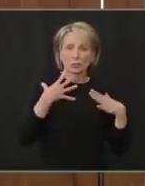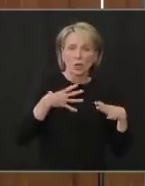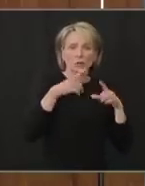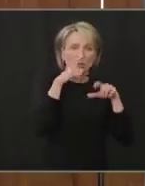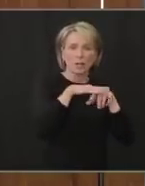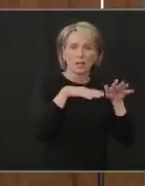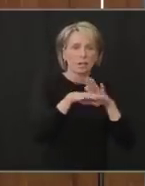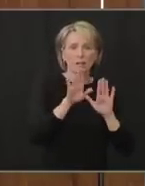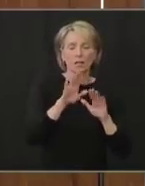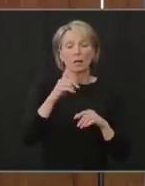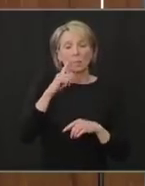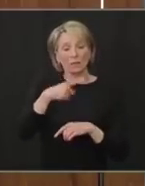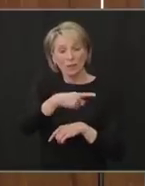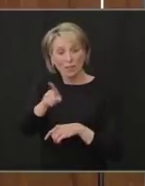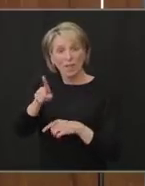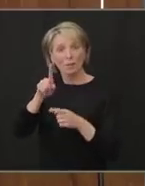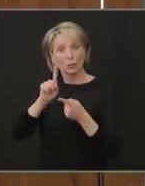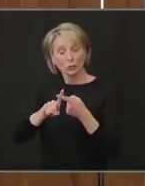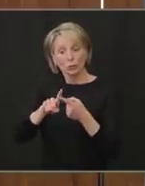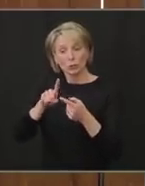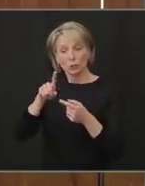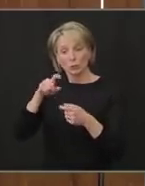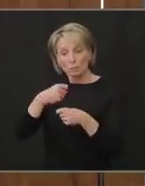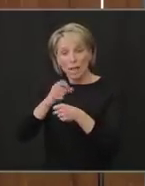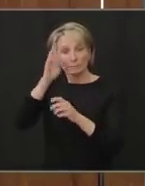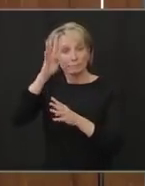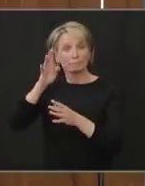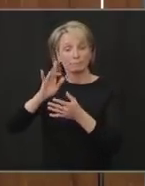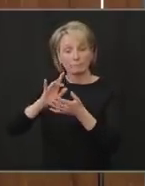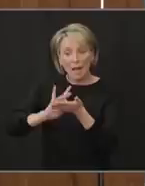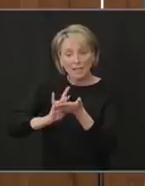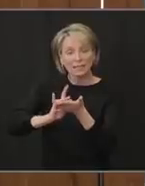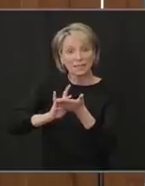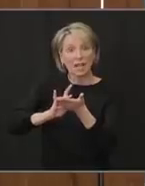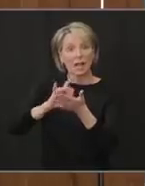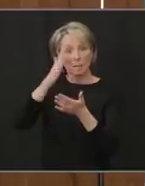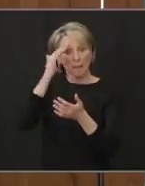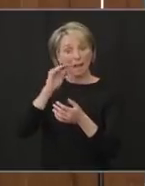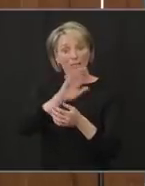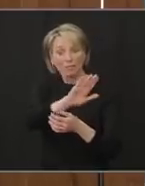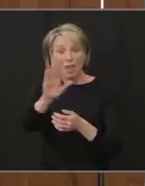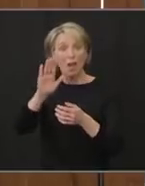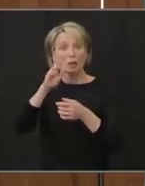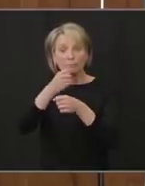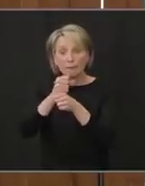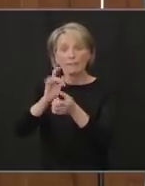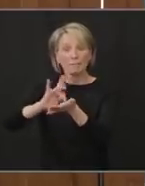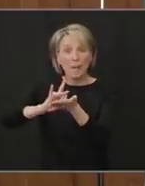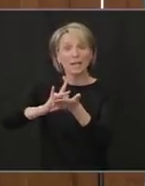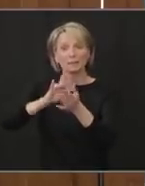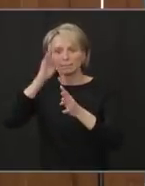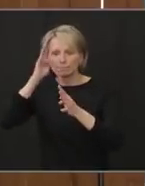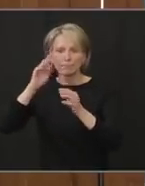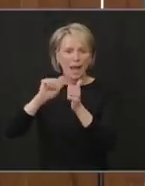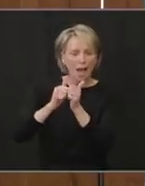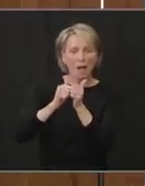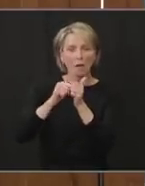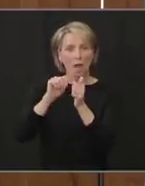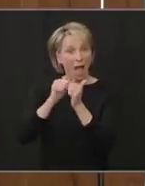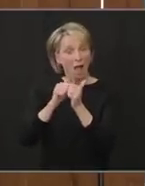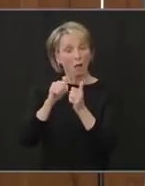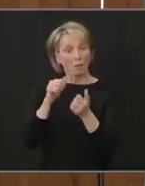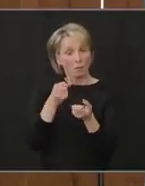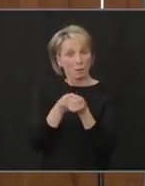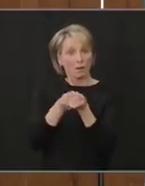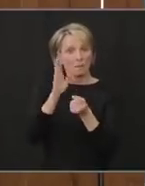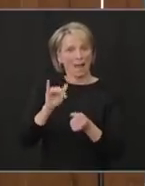research and development that's financed with our money. And the government ought to be using existing law. We